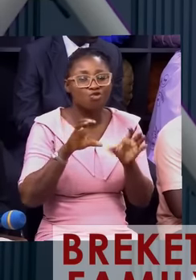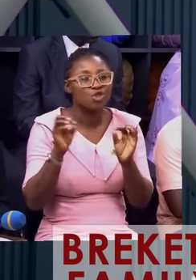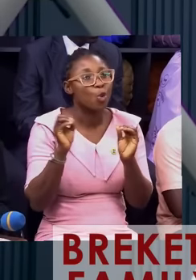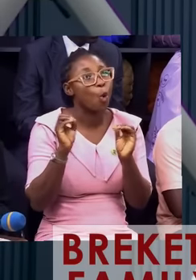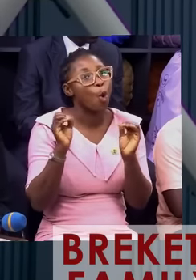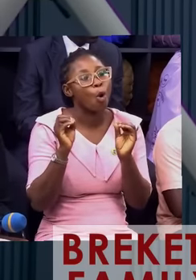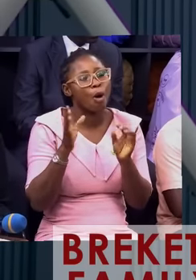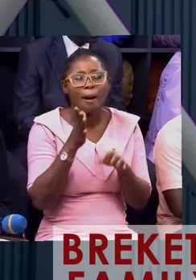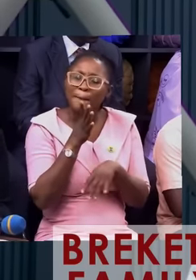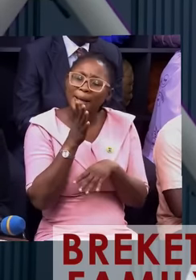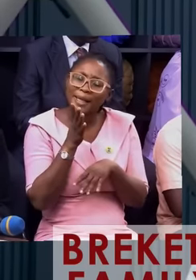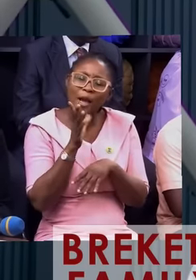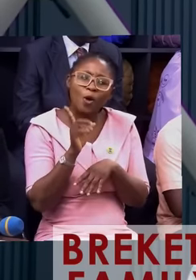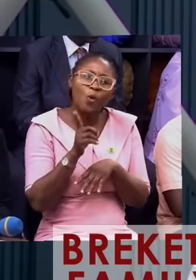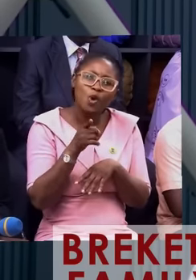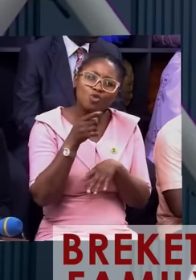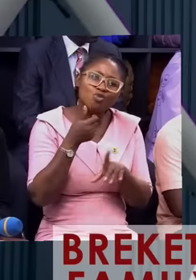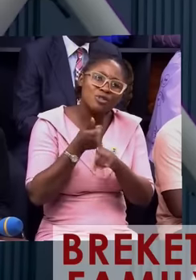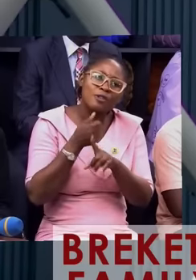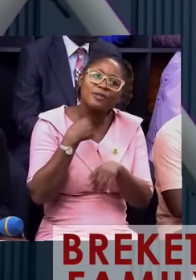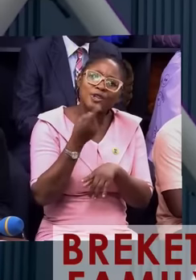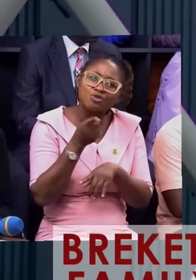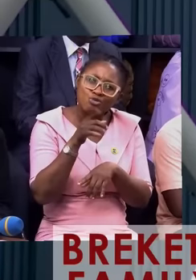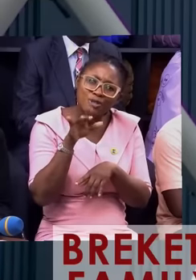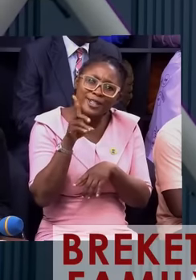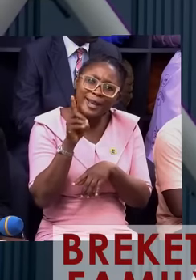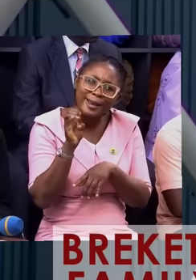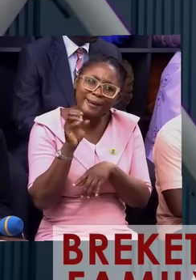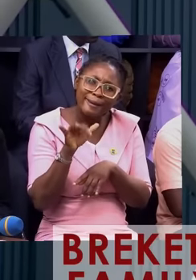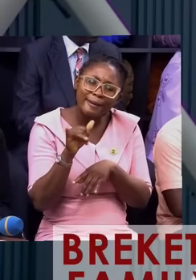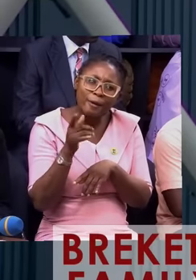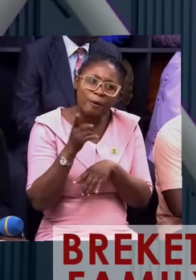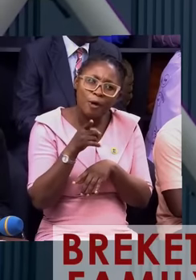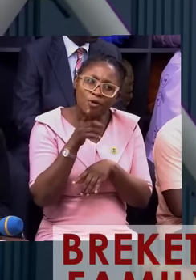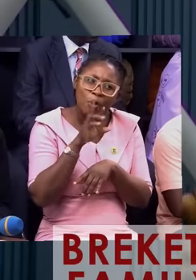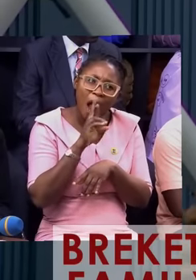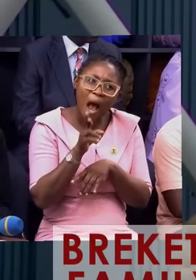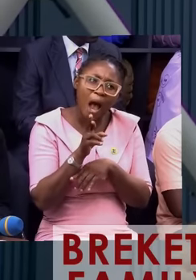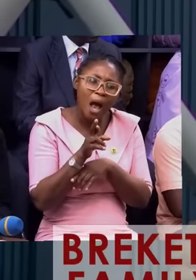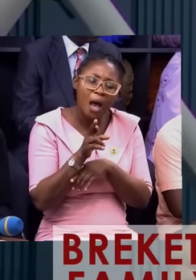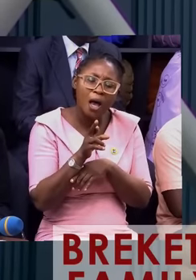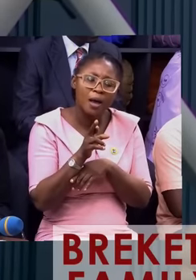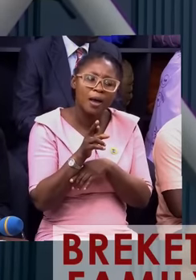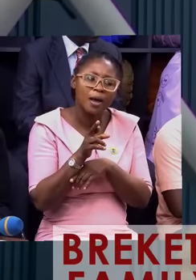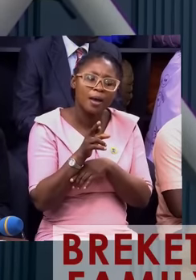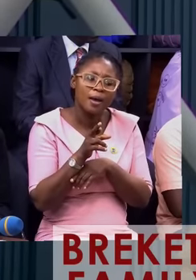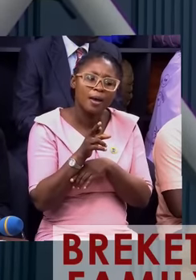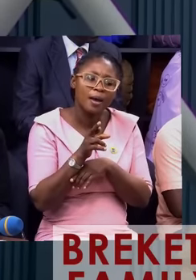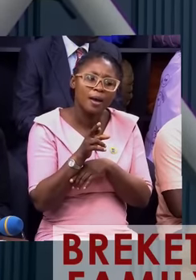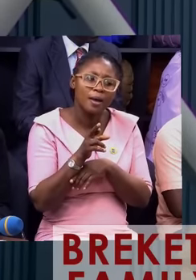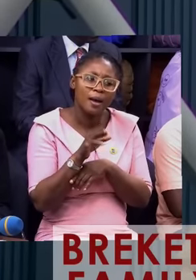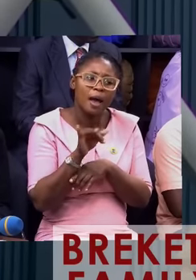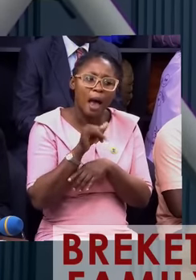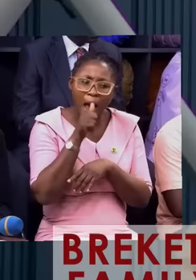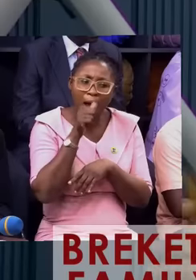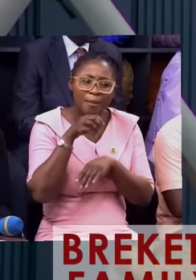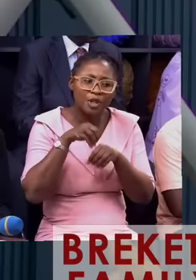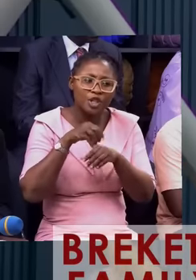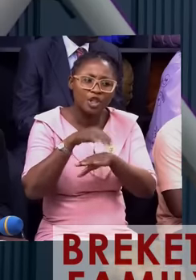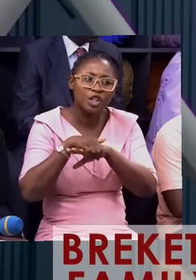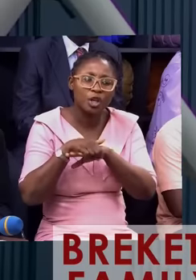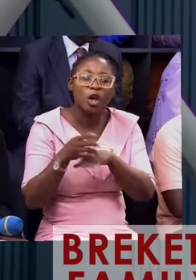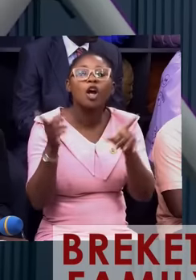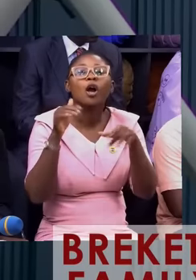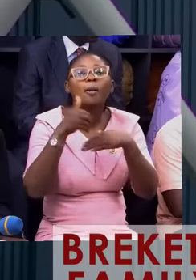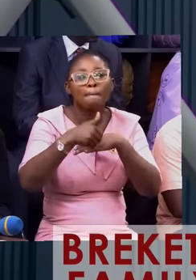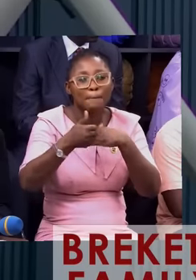Madame where you say you day where you you iondon come back